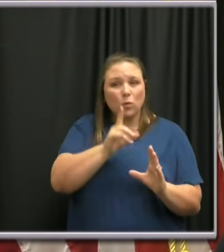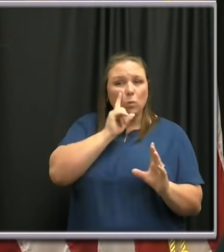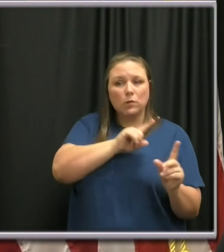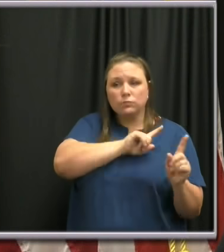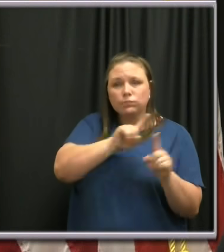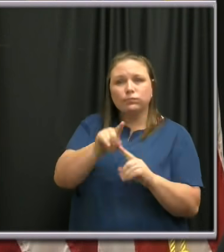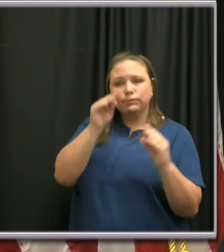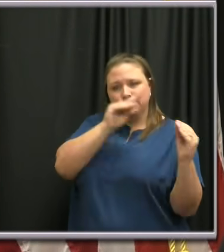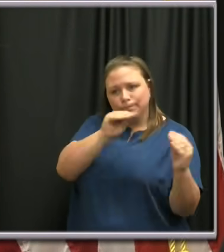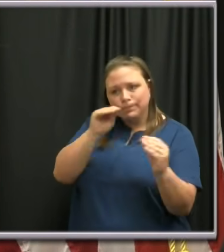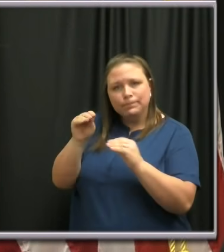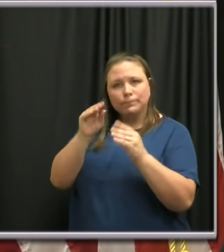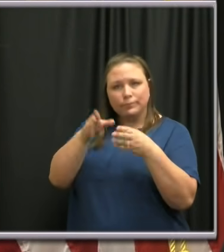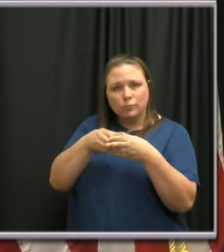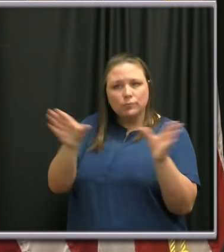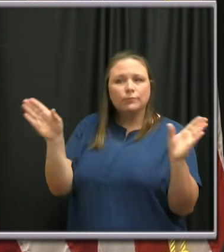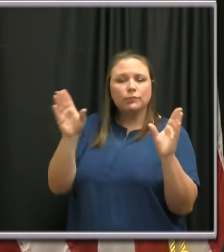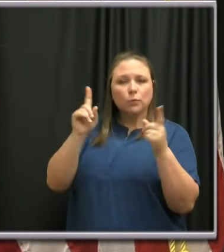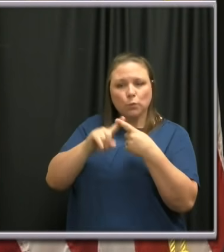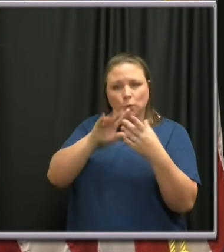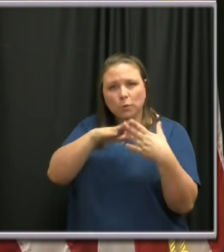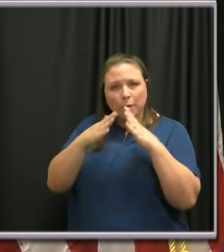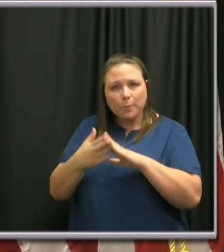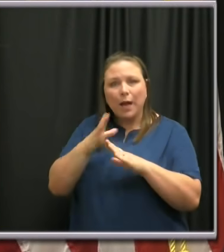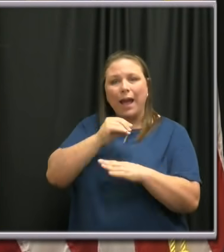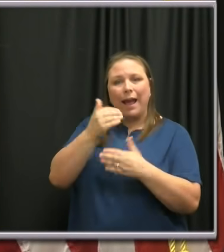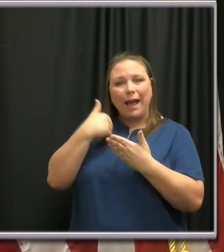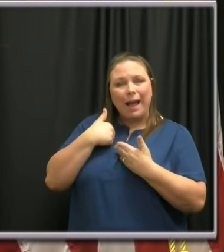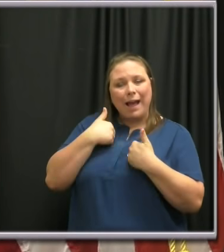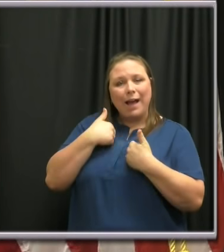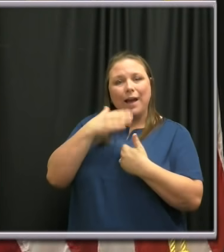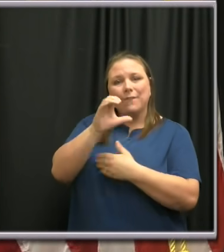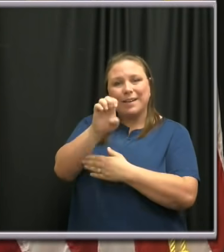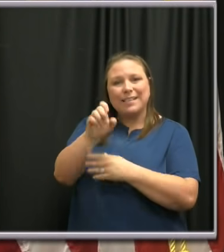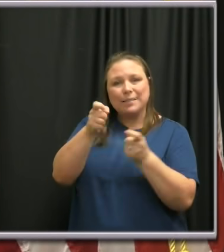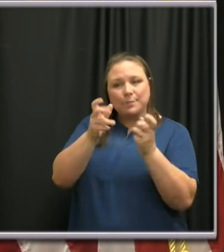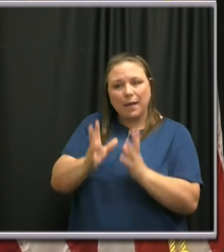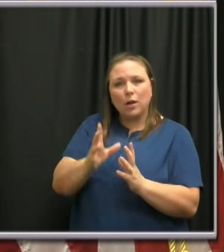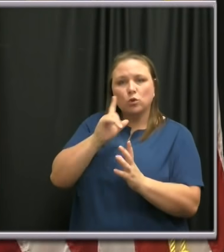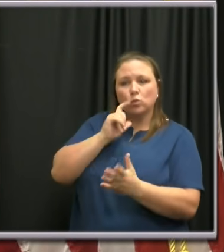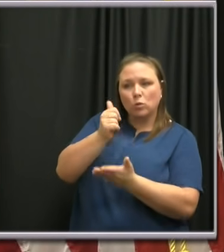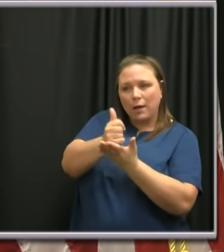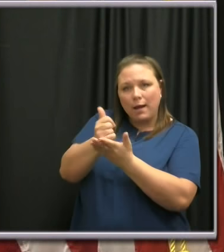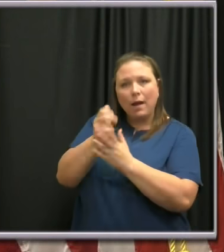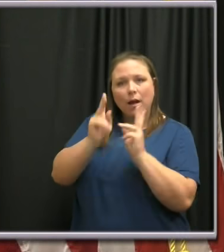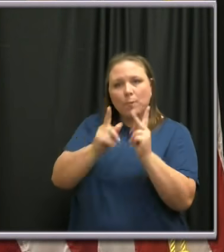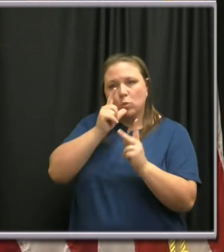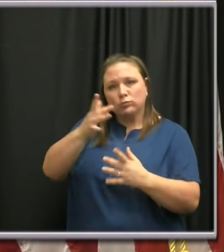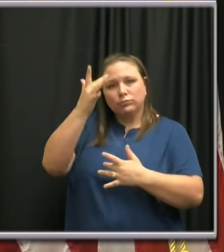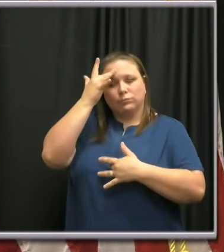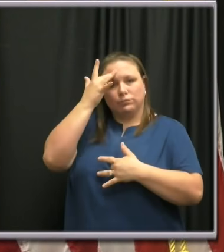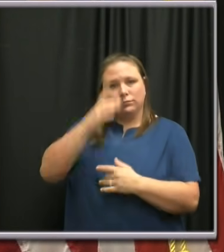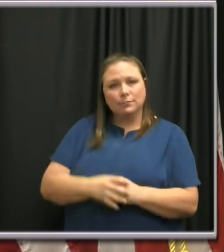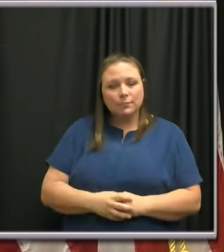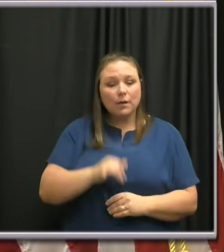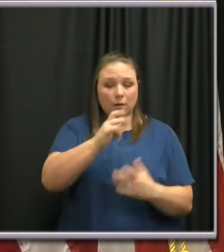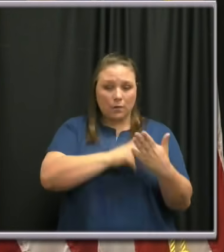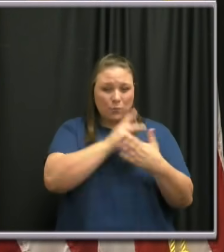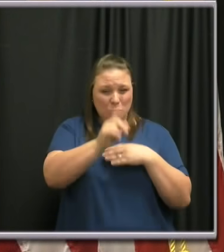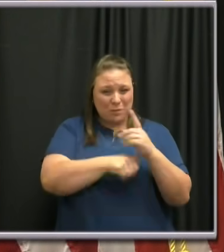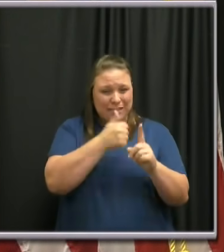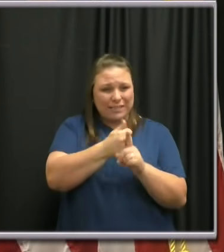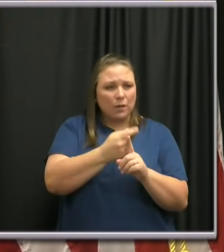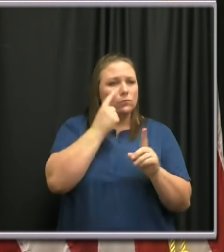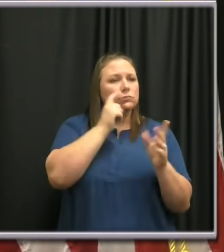community education and provide case management to individuals who had contracted COVID. This program is based on